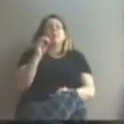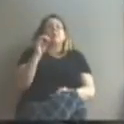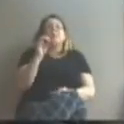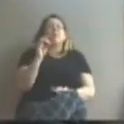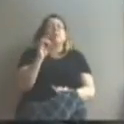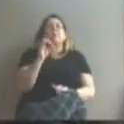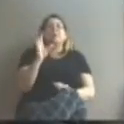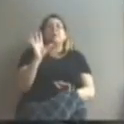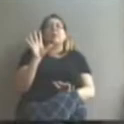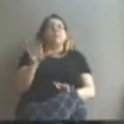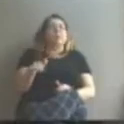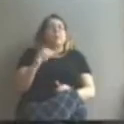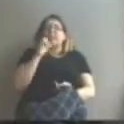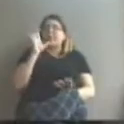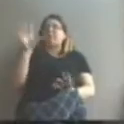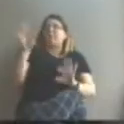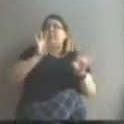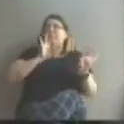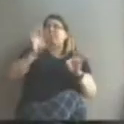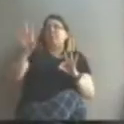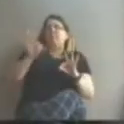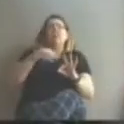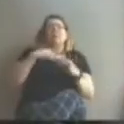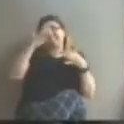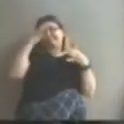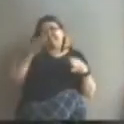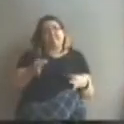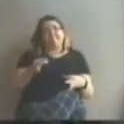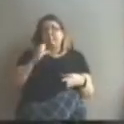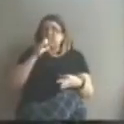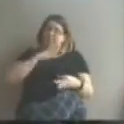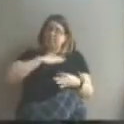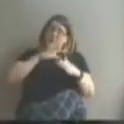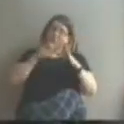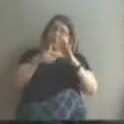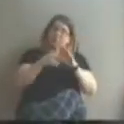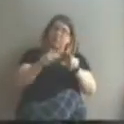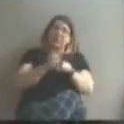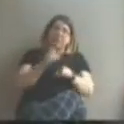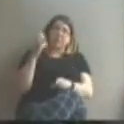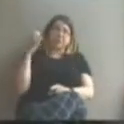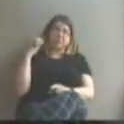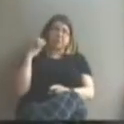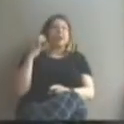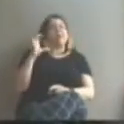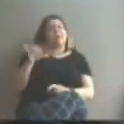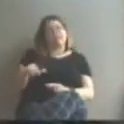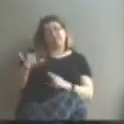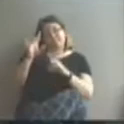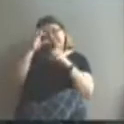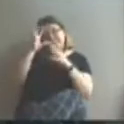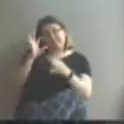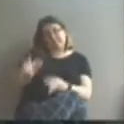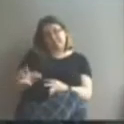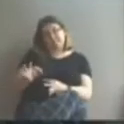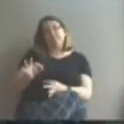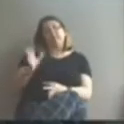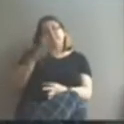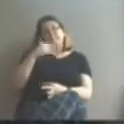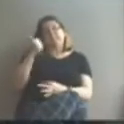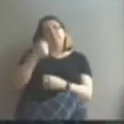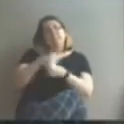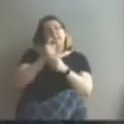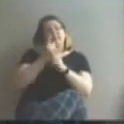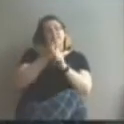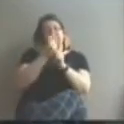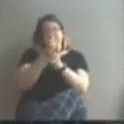pick and choose the sections of this, I decided that it's not really my role as chairman. That is a decision that I think would be better made by